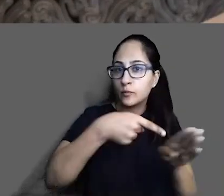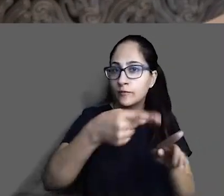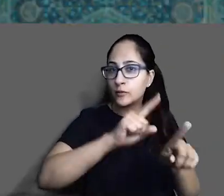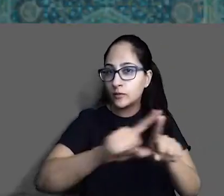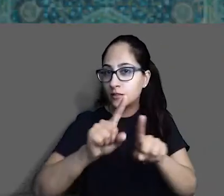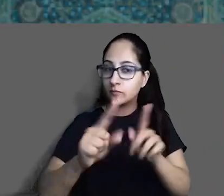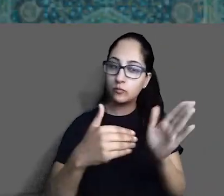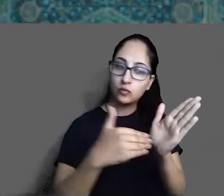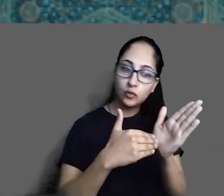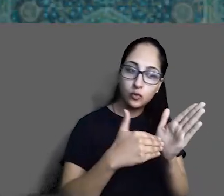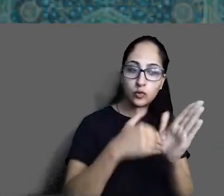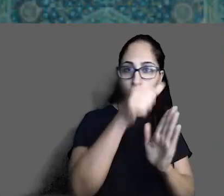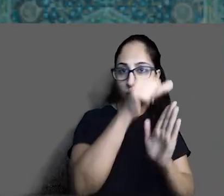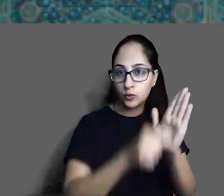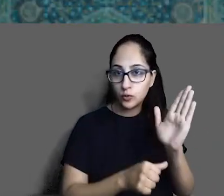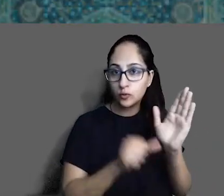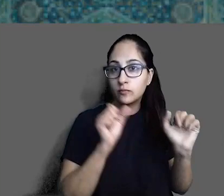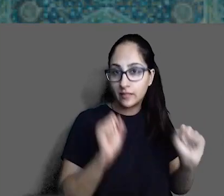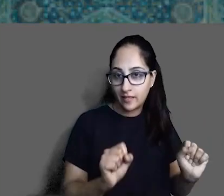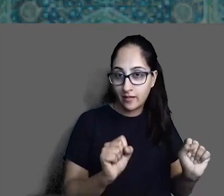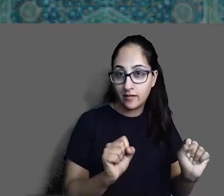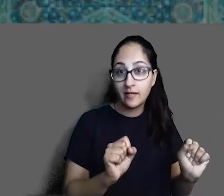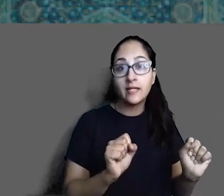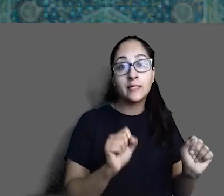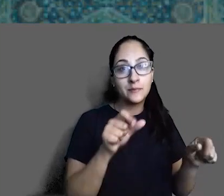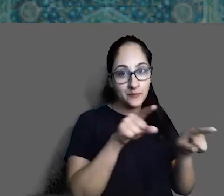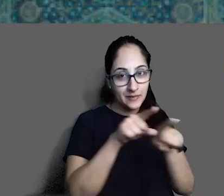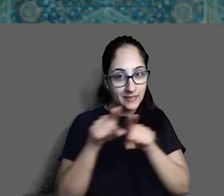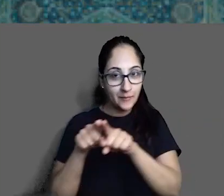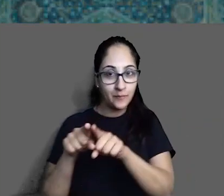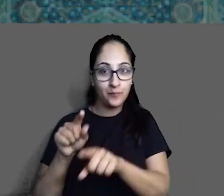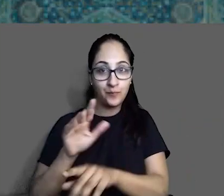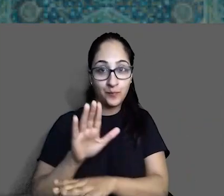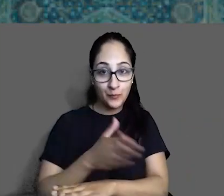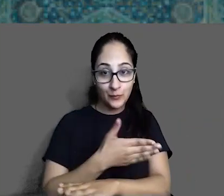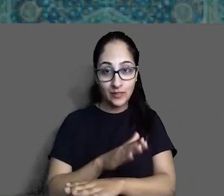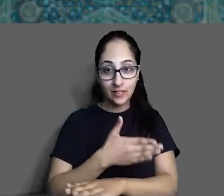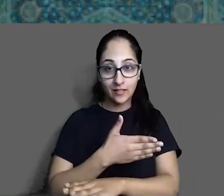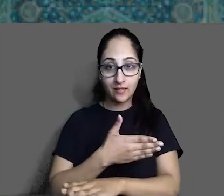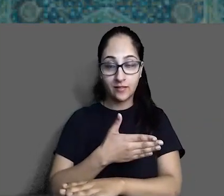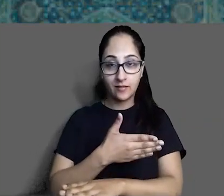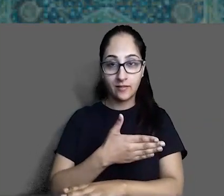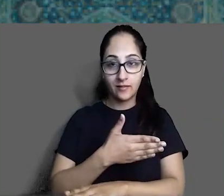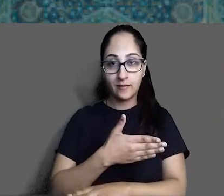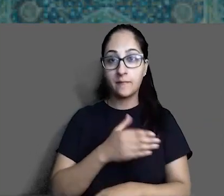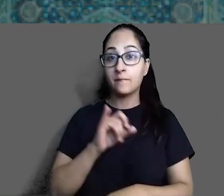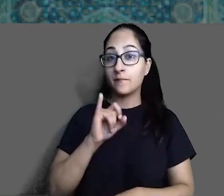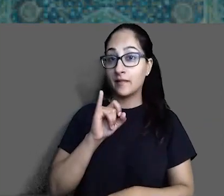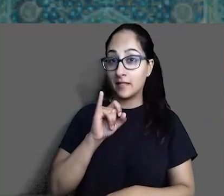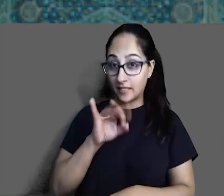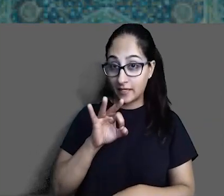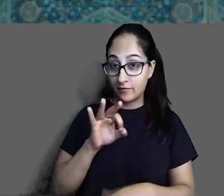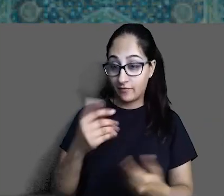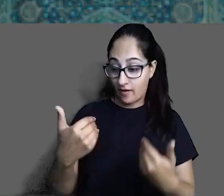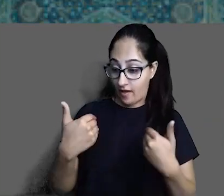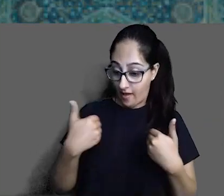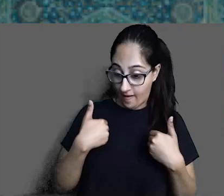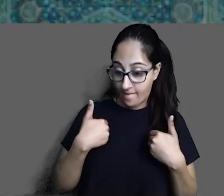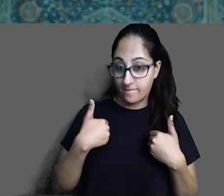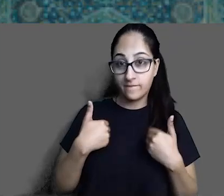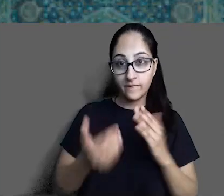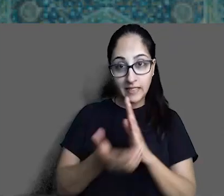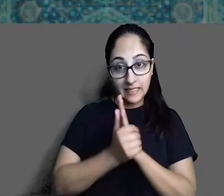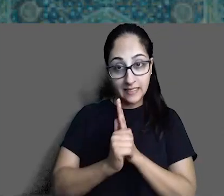difficult to contain. And those who are lucky to be in a possession of that talent usually are